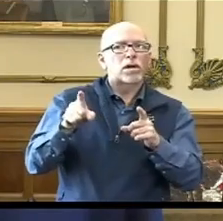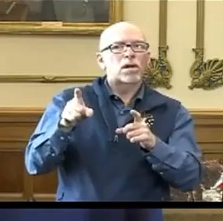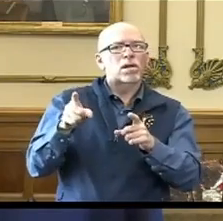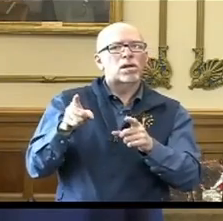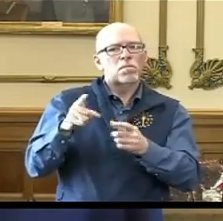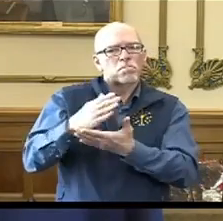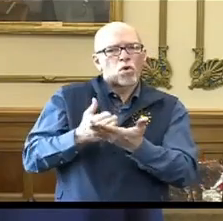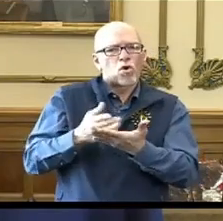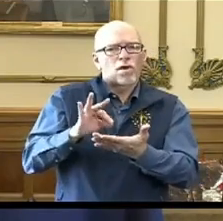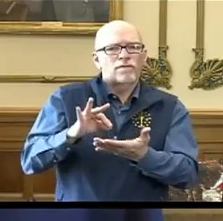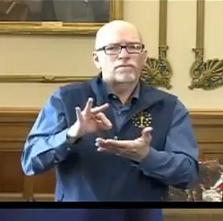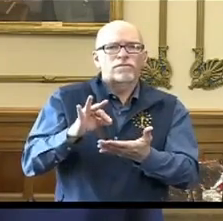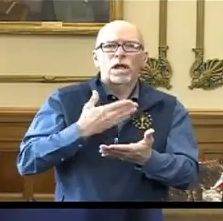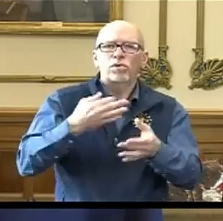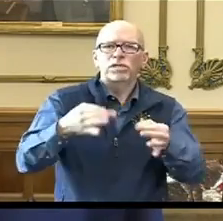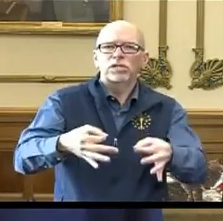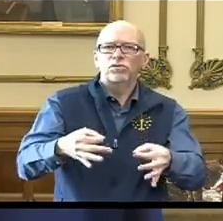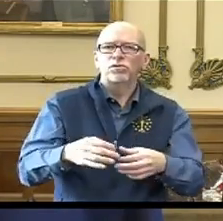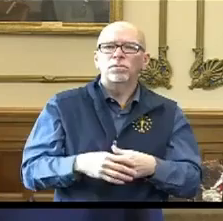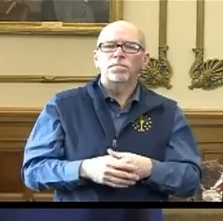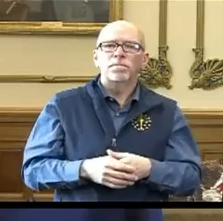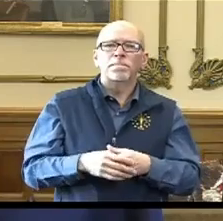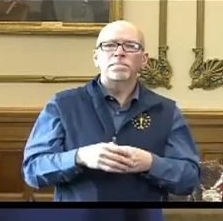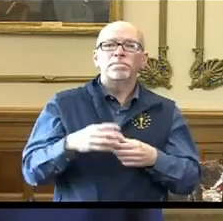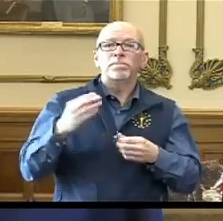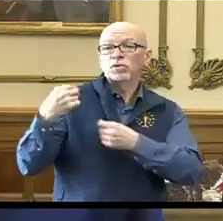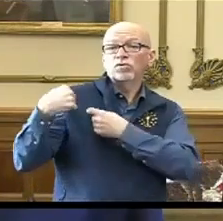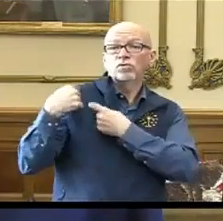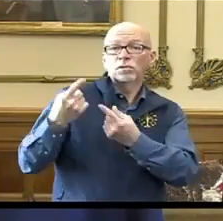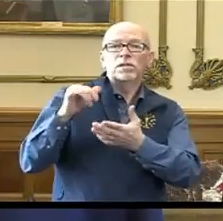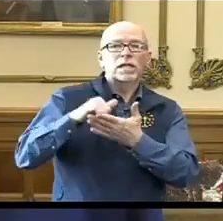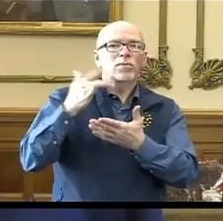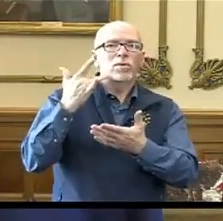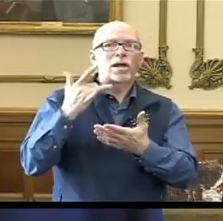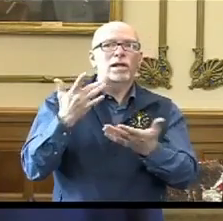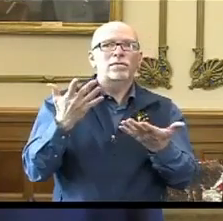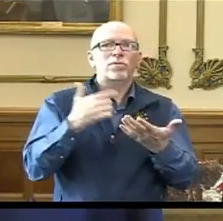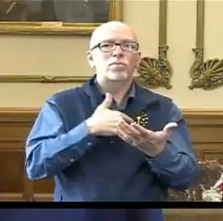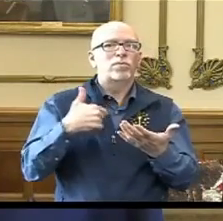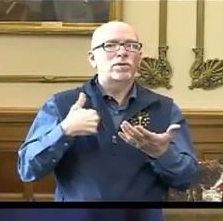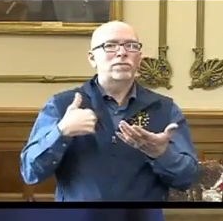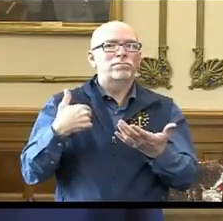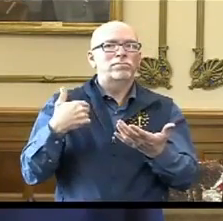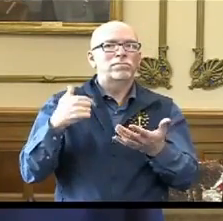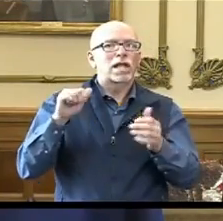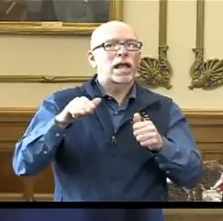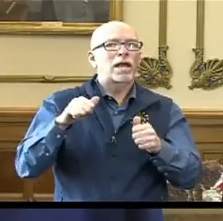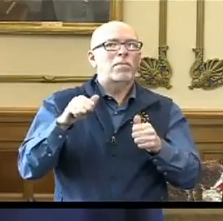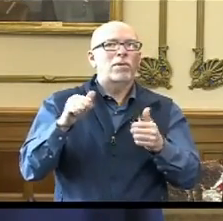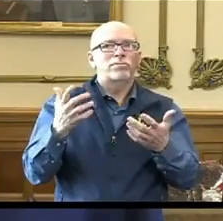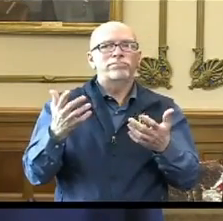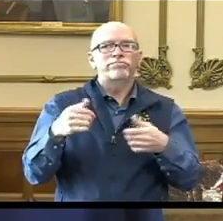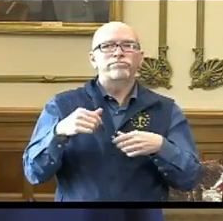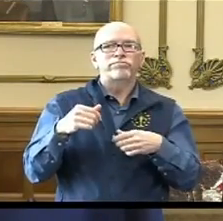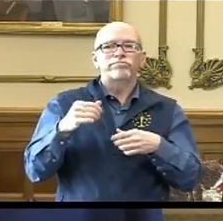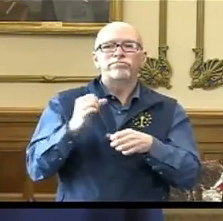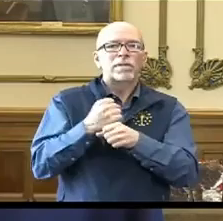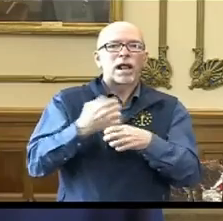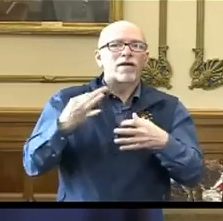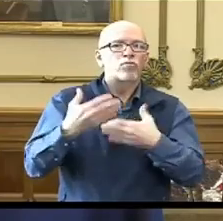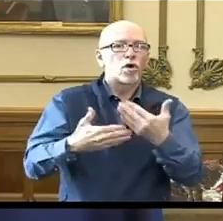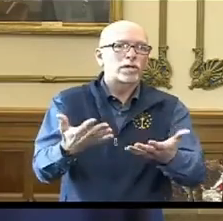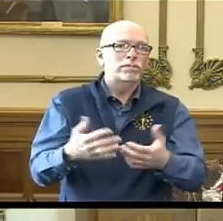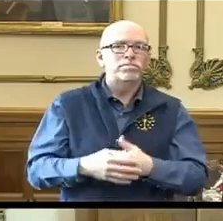part of that ultimate decision. And to date, that's why, in large part, we've been able to make so much